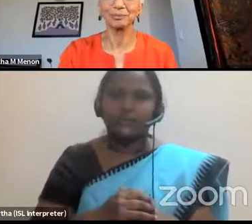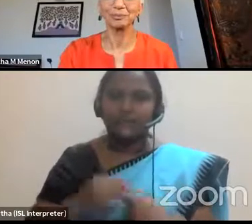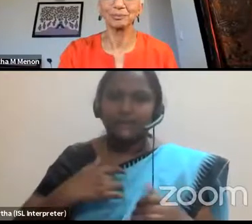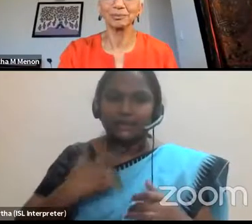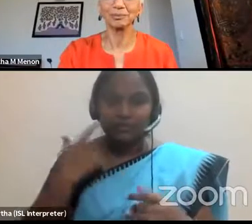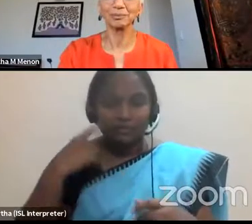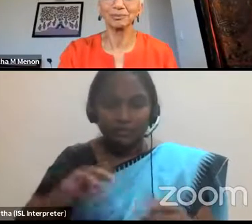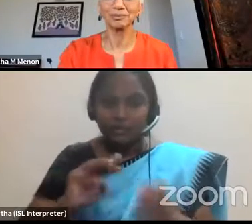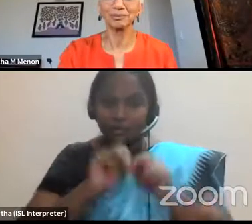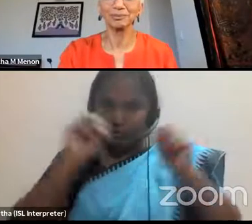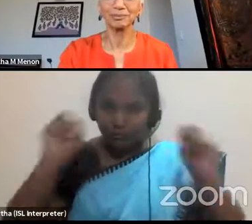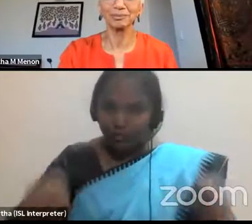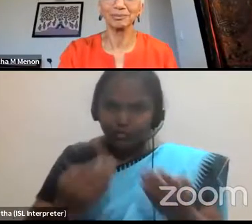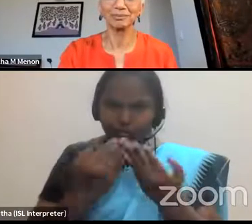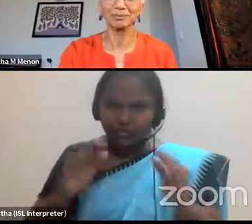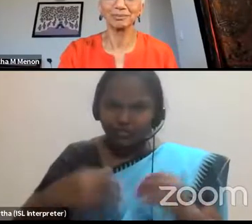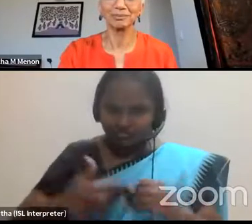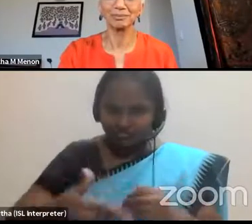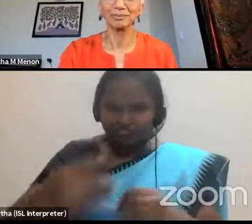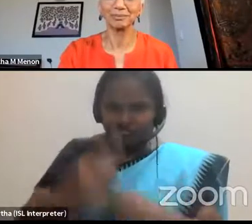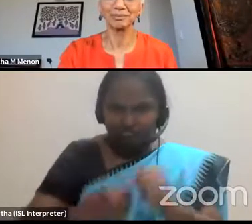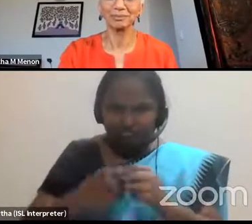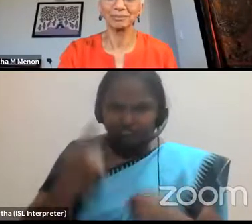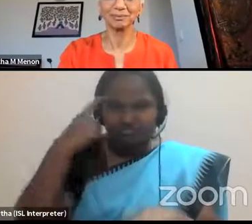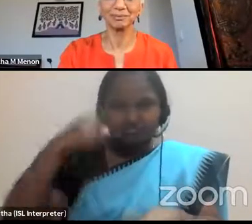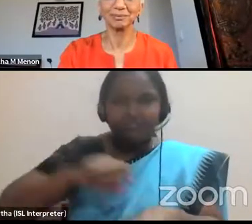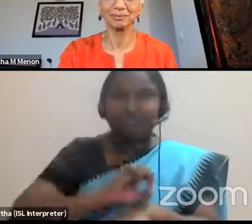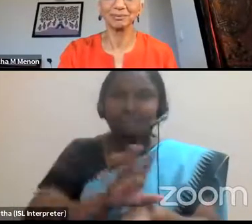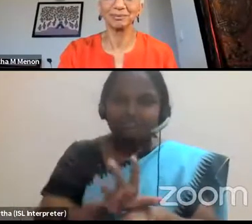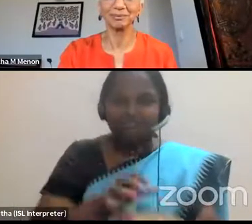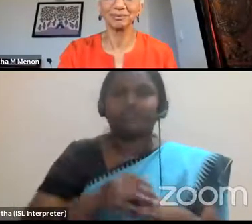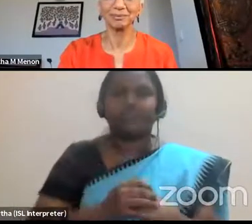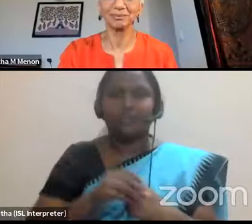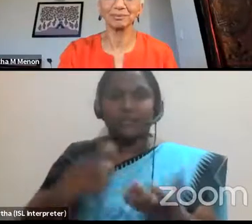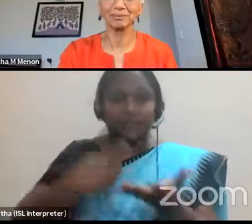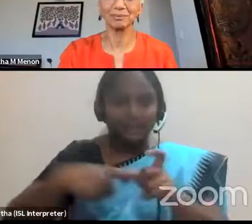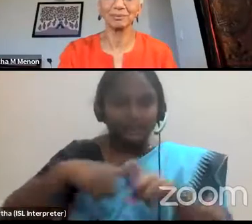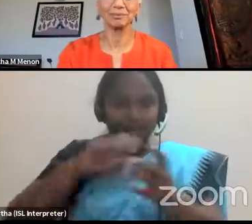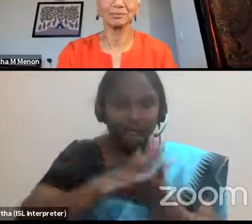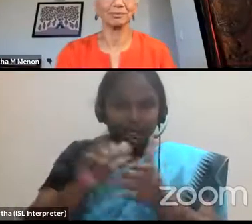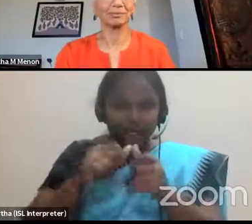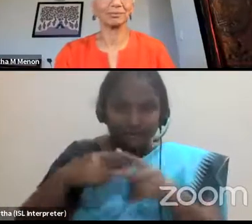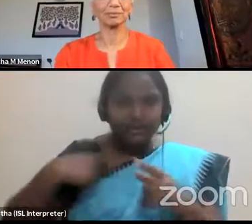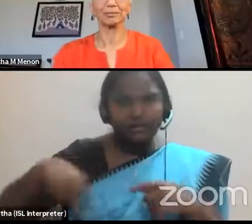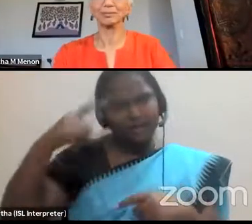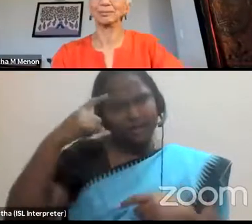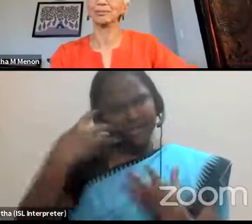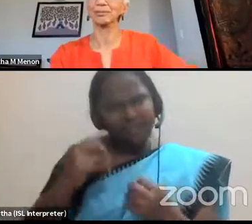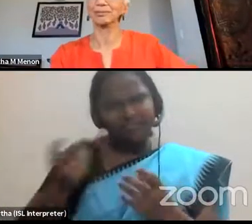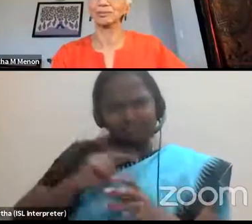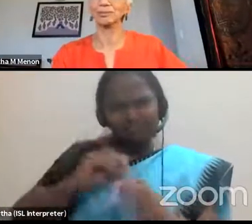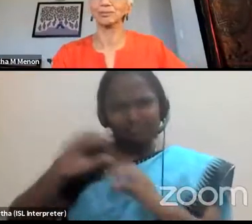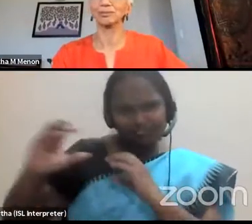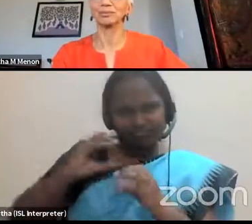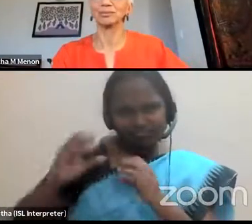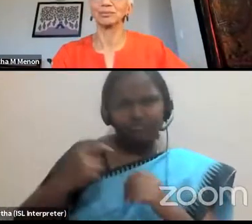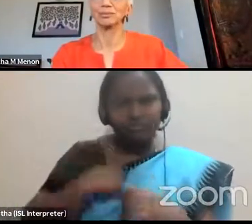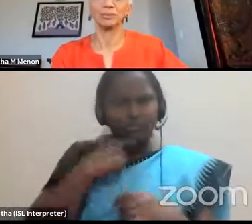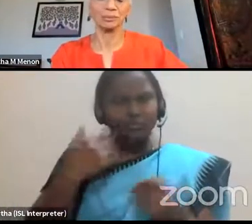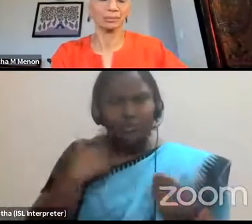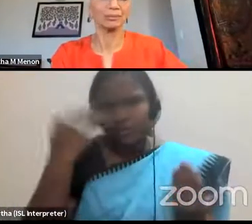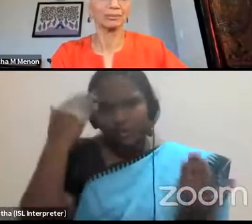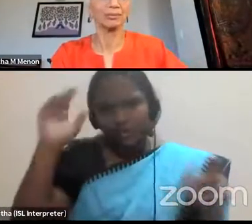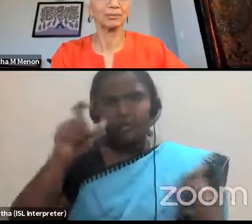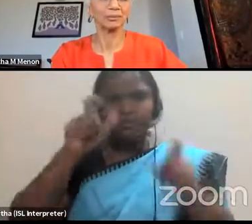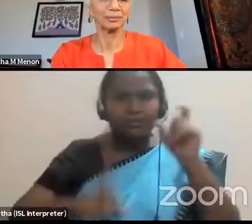that the museum's not going to open for another year because of COVID. So when Rekha and me had another chat, and I said, I don't know when